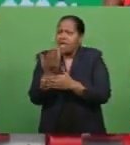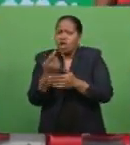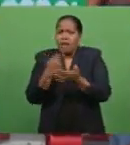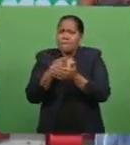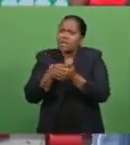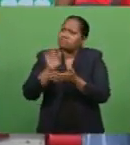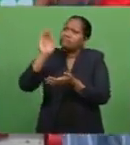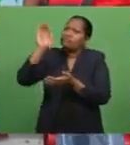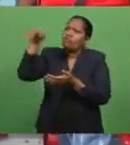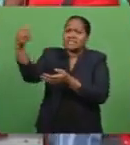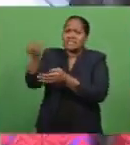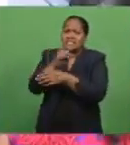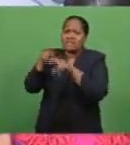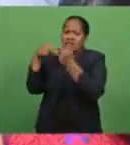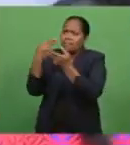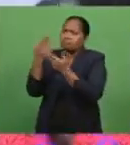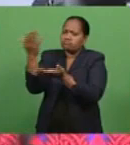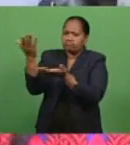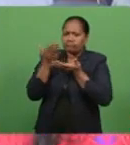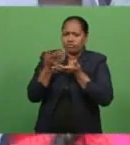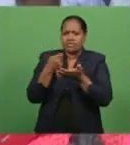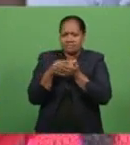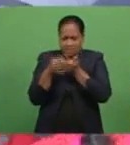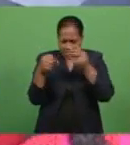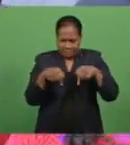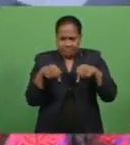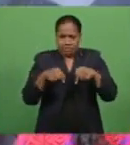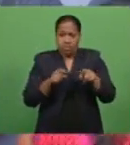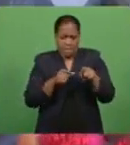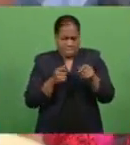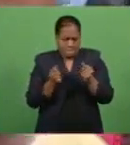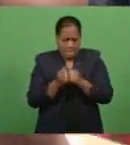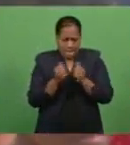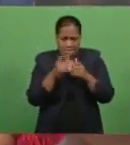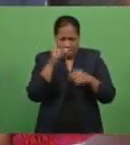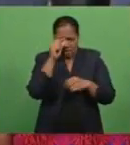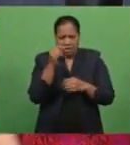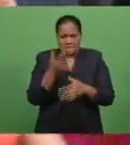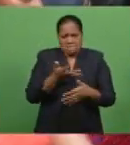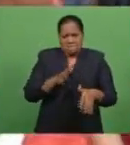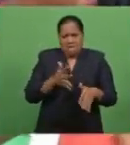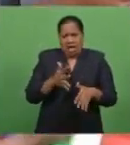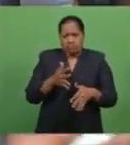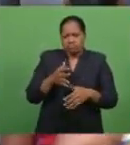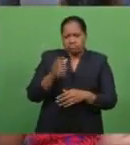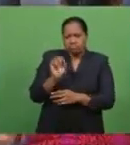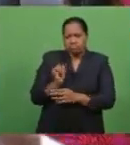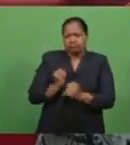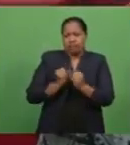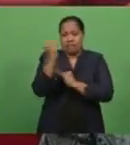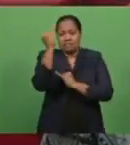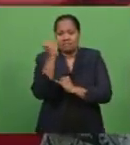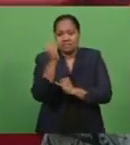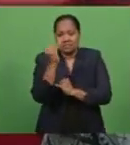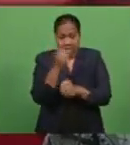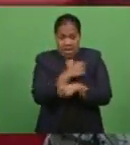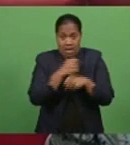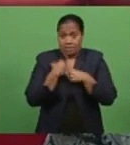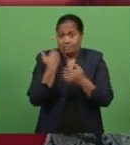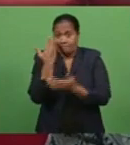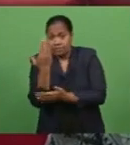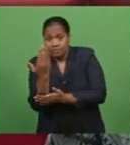financial safety net now threatened, many Fijians fear the worst. That our reliance on tourism and our reliance